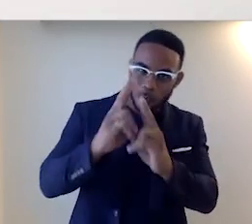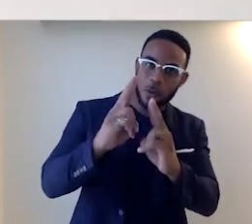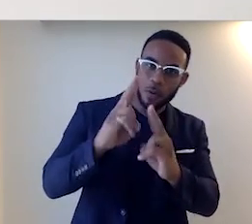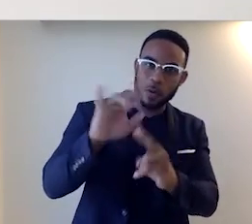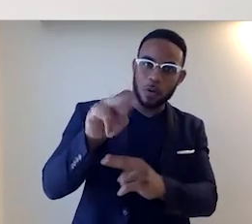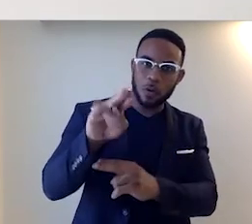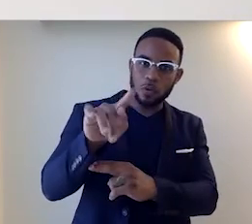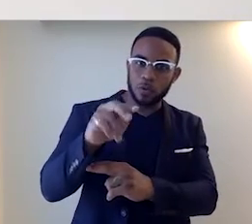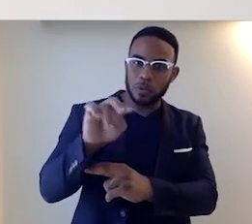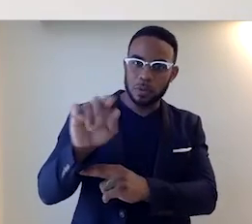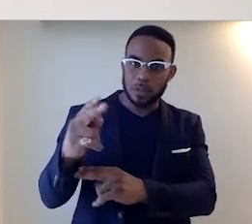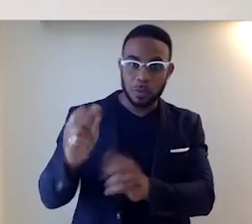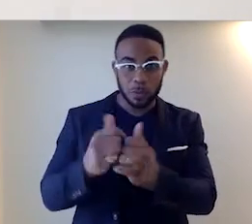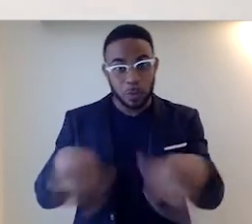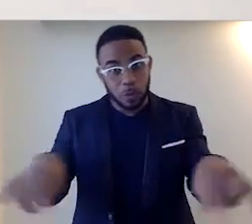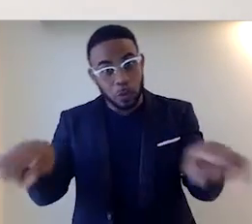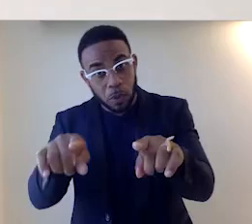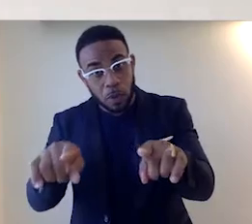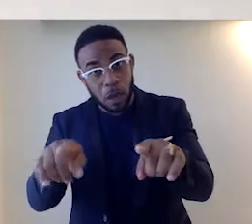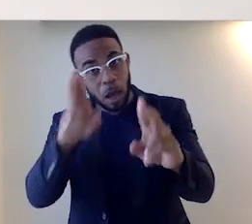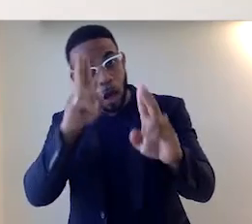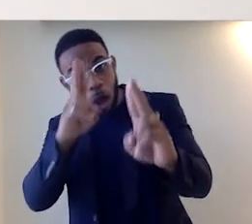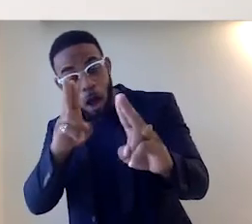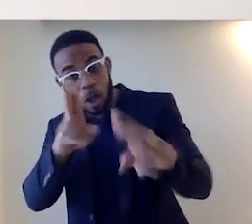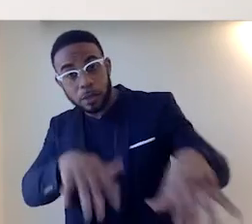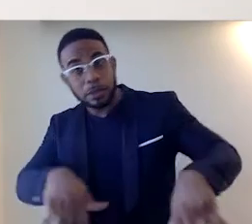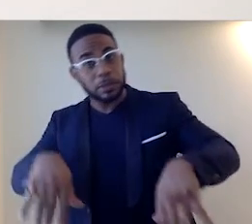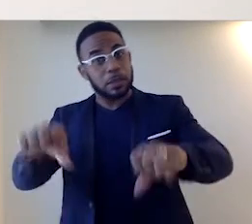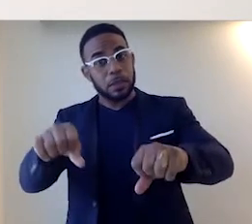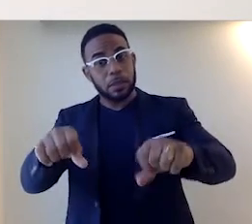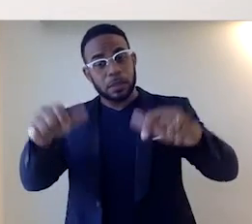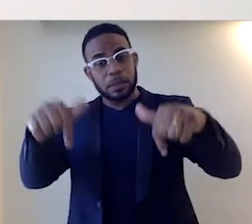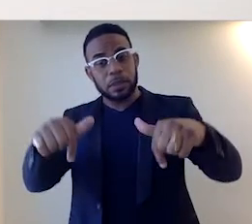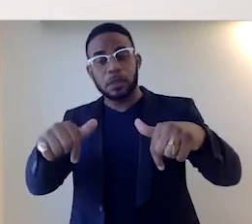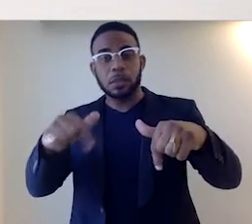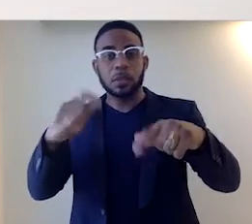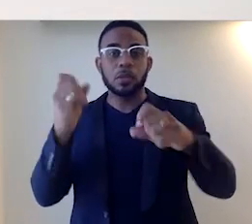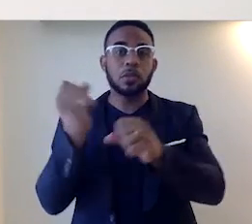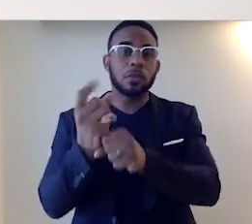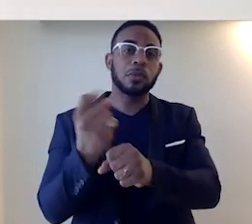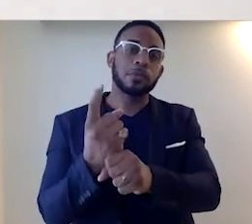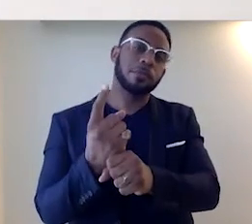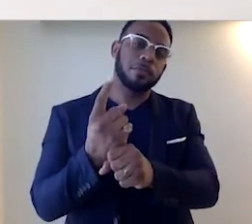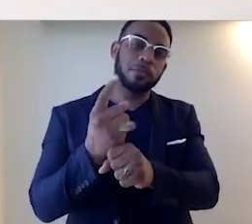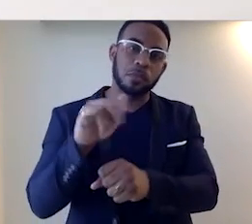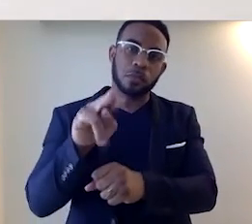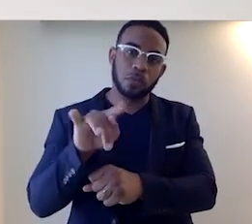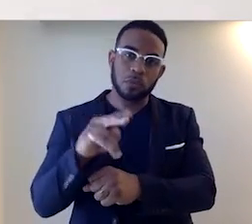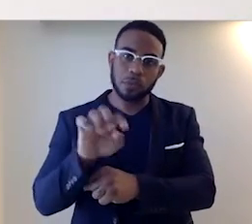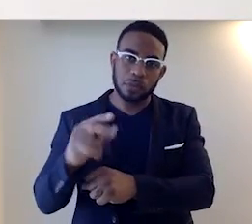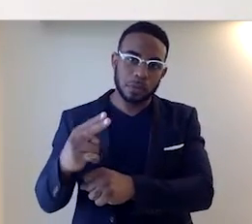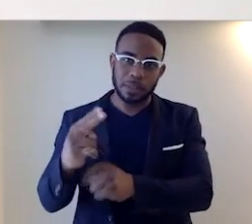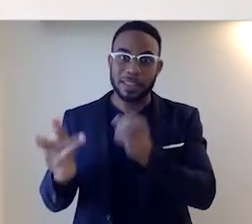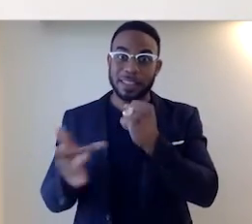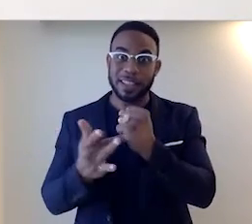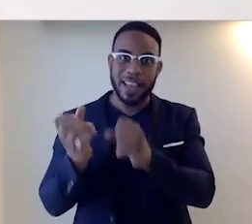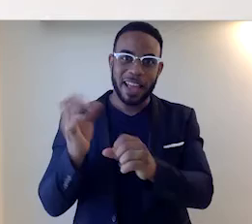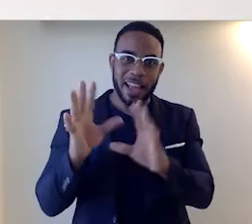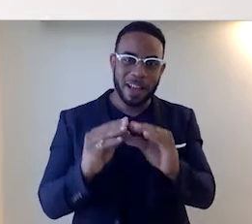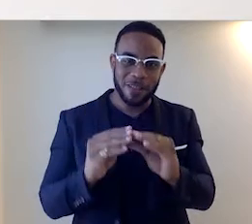Juneteenth with you all and am honored to take part in the inaugural Juneteenth Tech